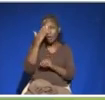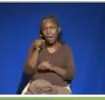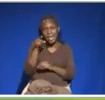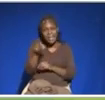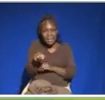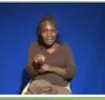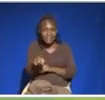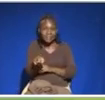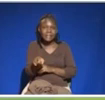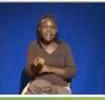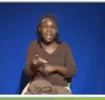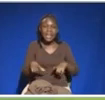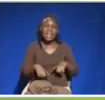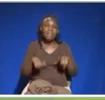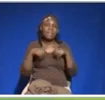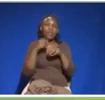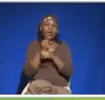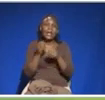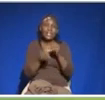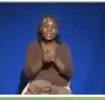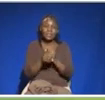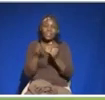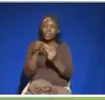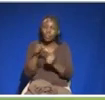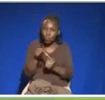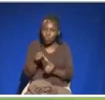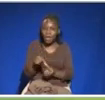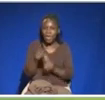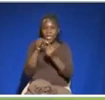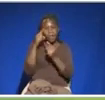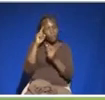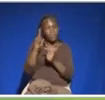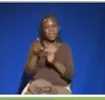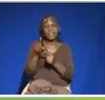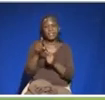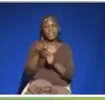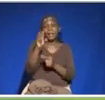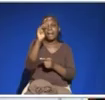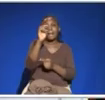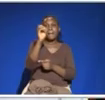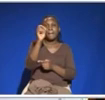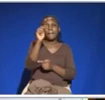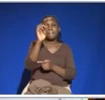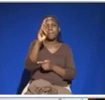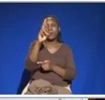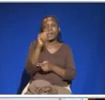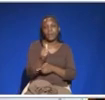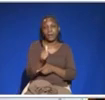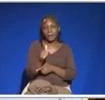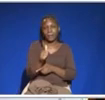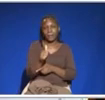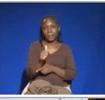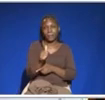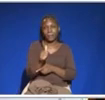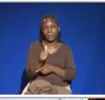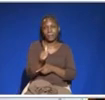unique living organism that belongs to this kingdom Monera, though we are saying that these